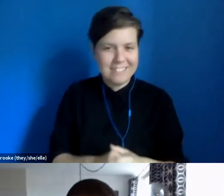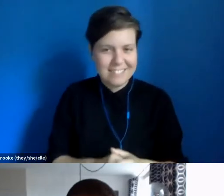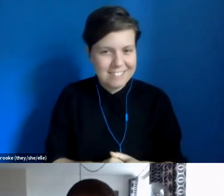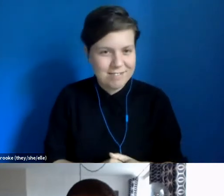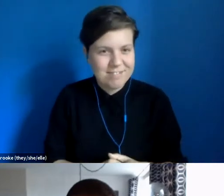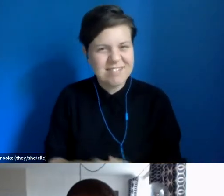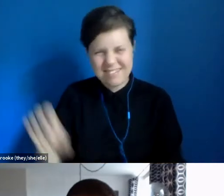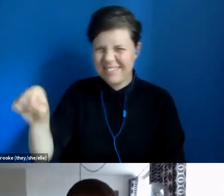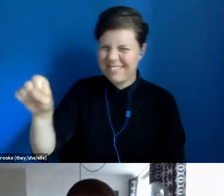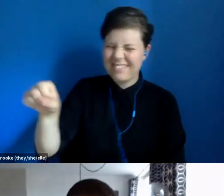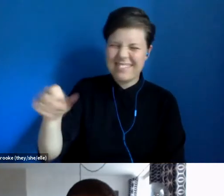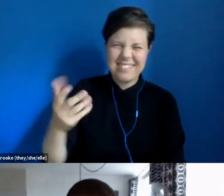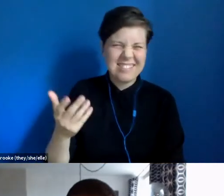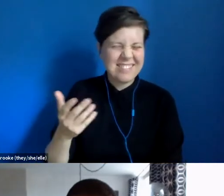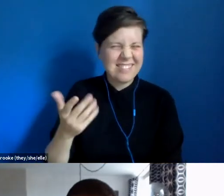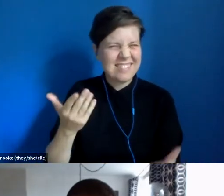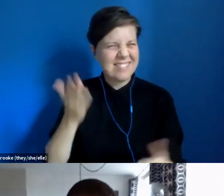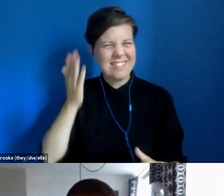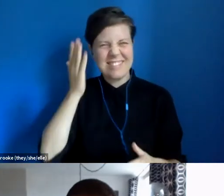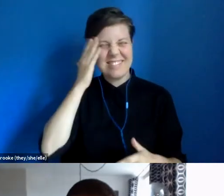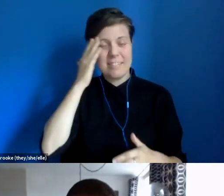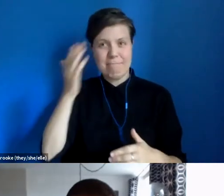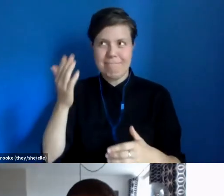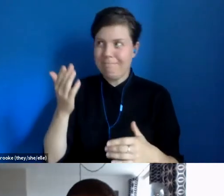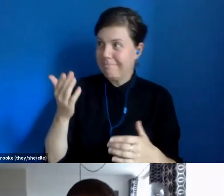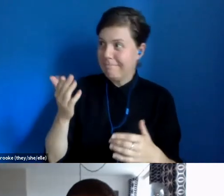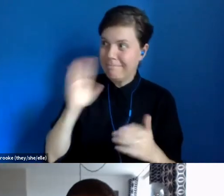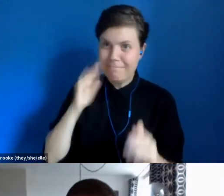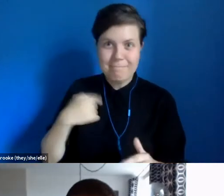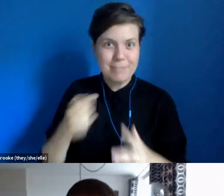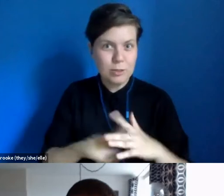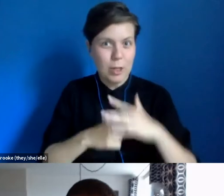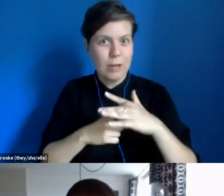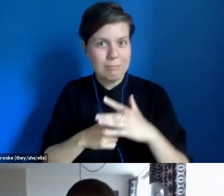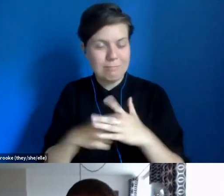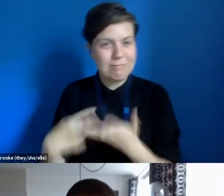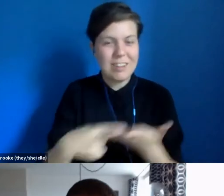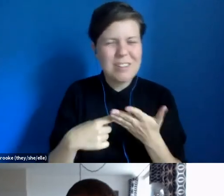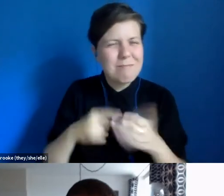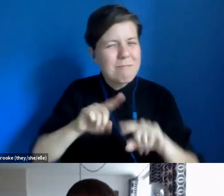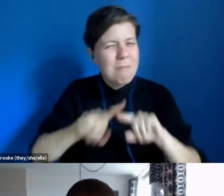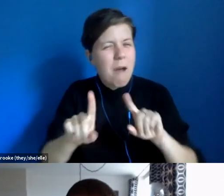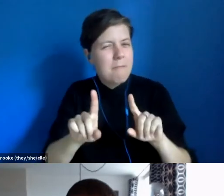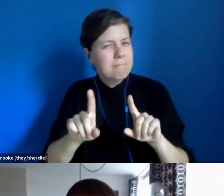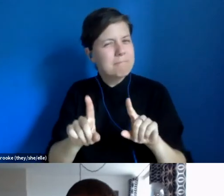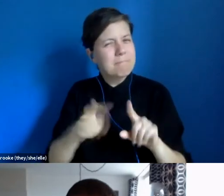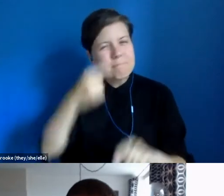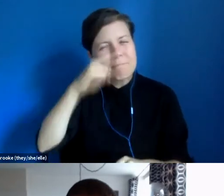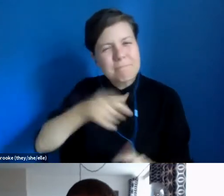to get this started. But I mean, if we could maybe introduce ourselves,